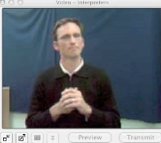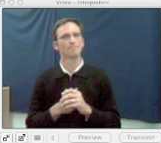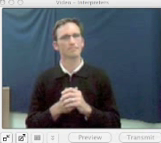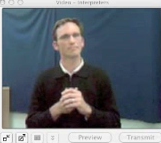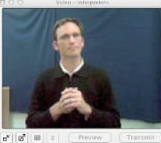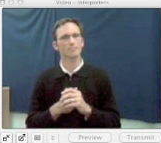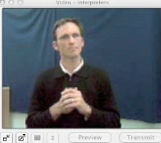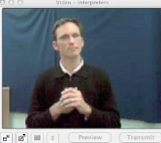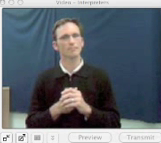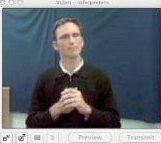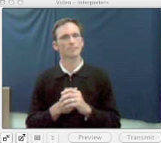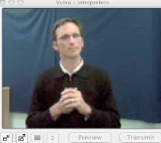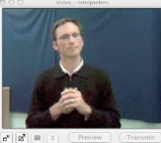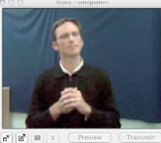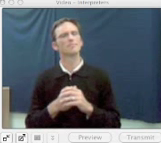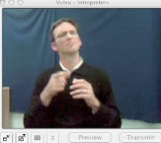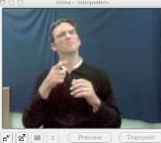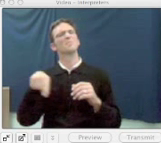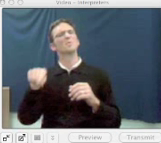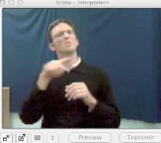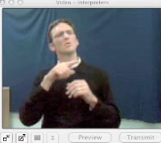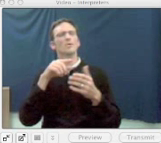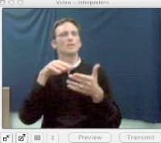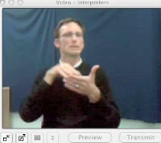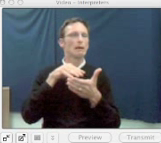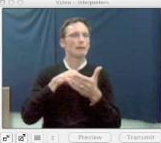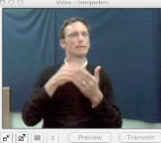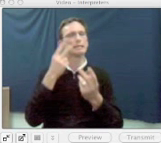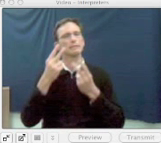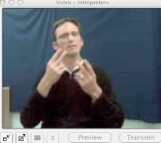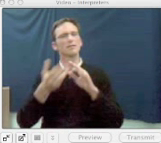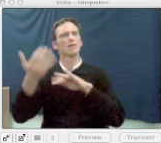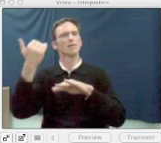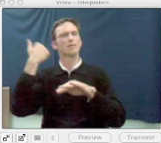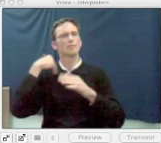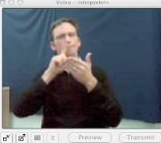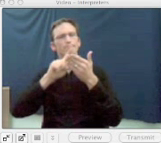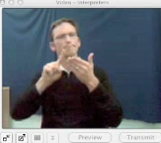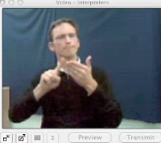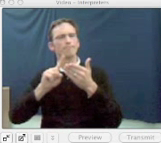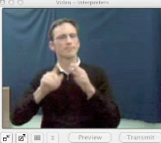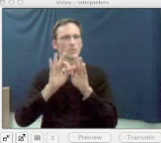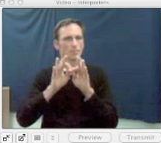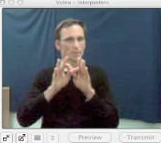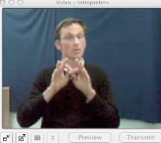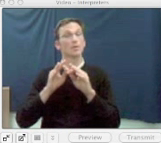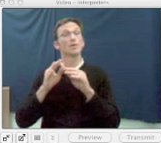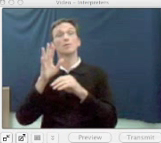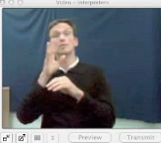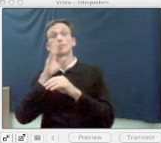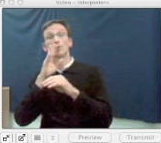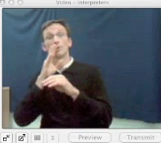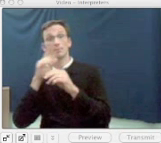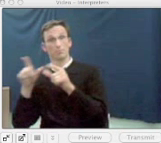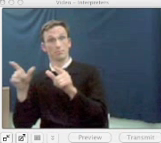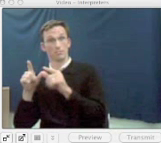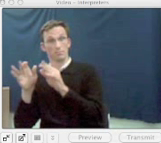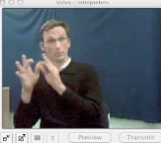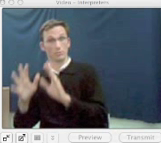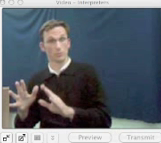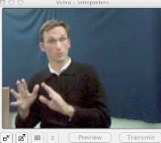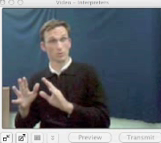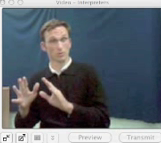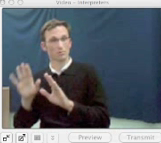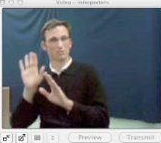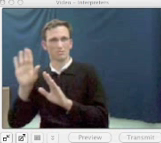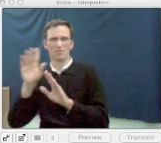If you look at the literature, you will see spoken language interpreter literature mostly is